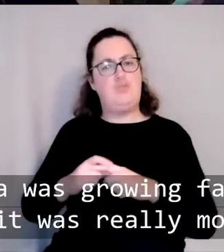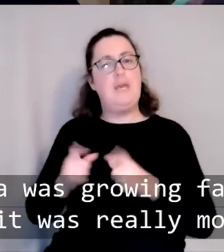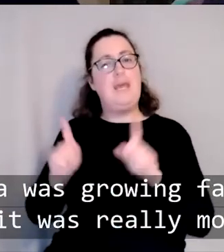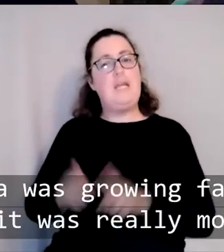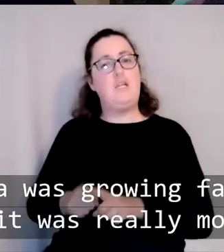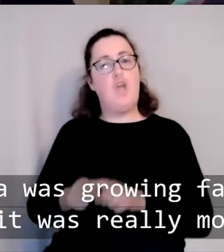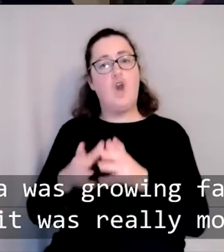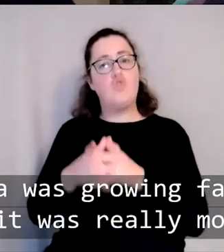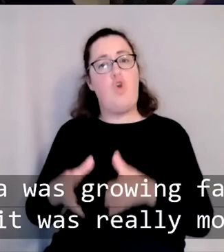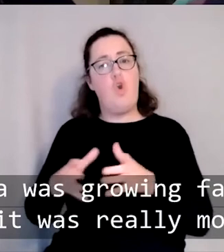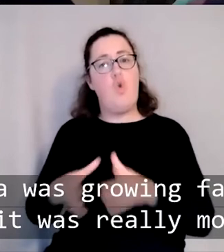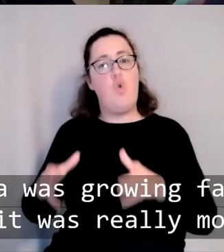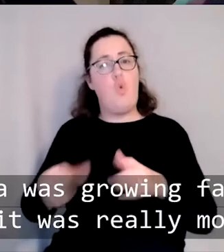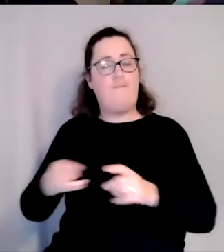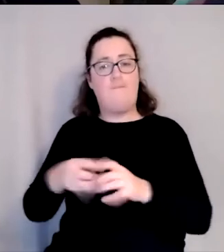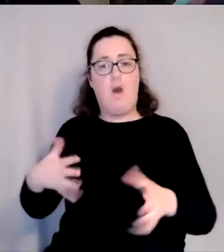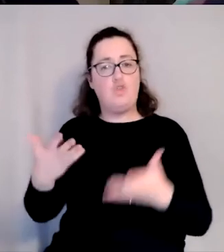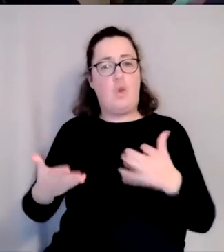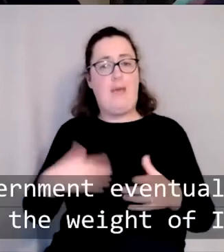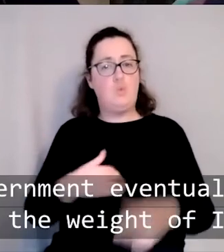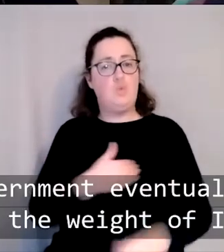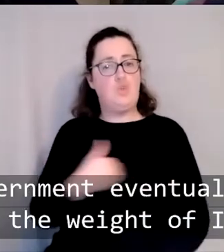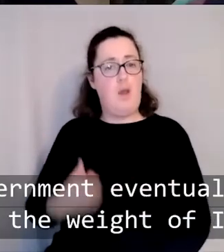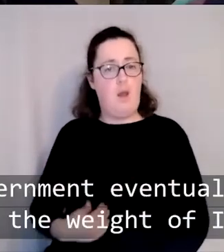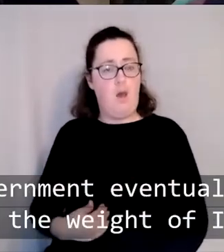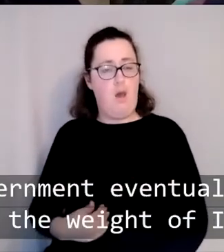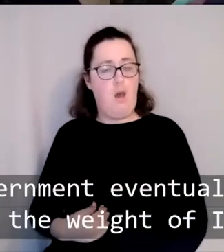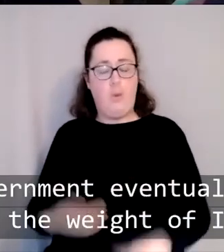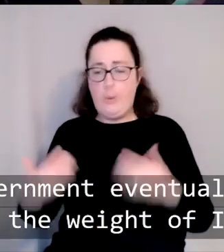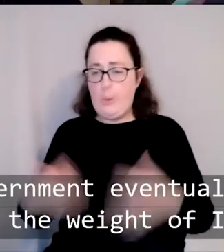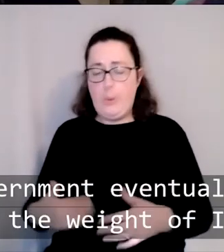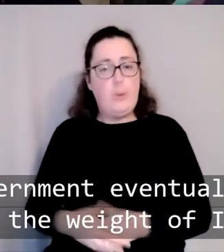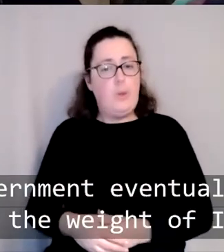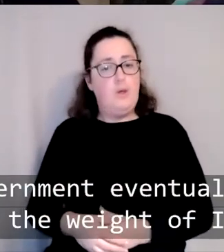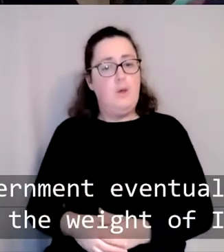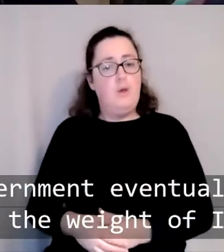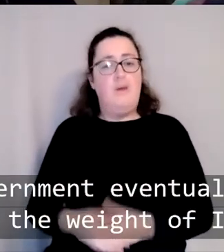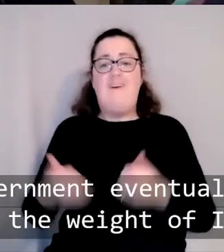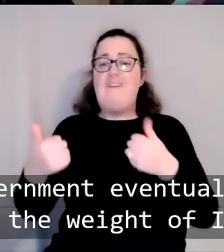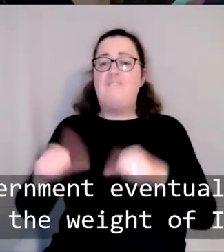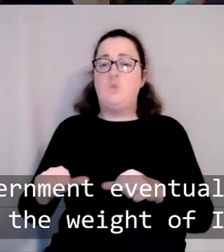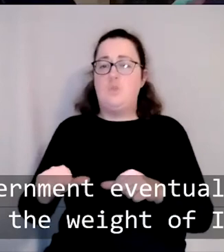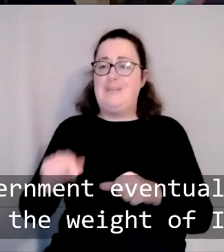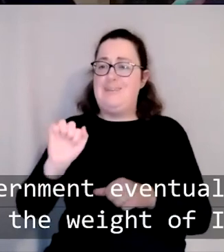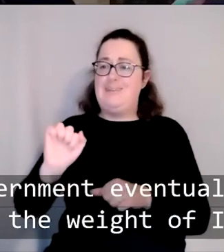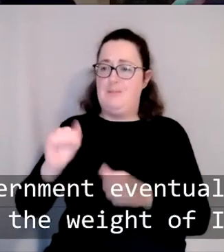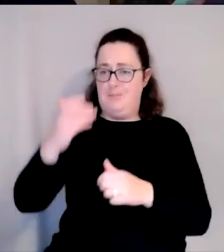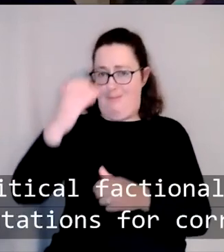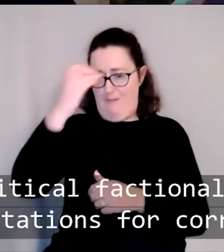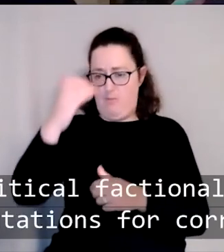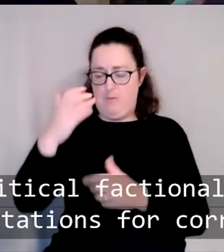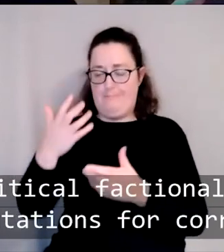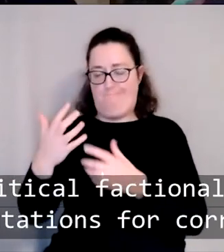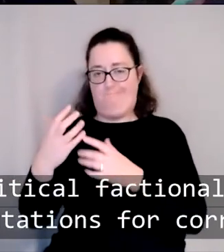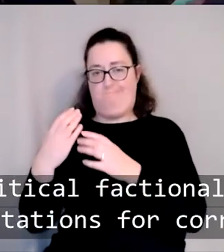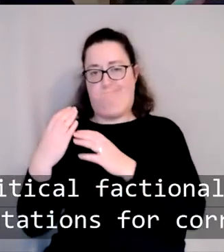faster than China. It was really motoring. I mean, his government eventually sank under the weight of Indian